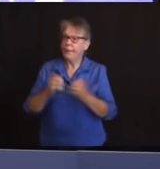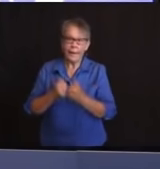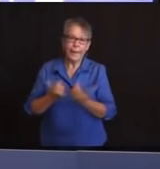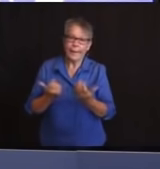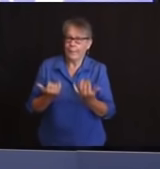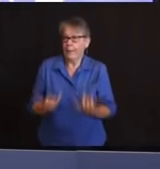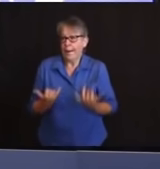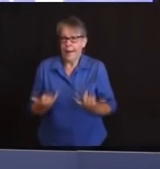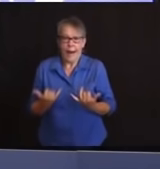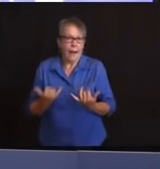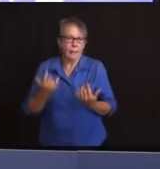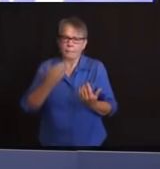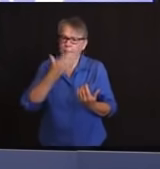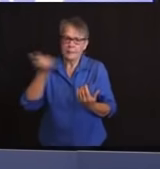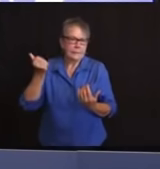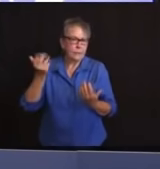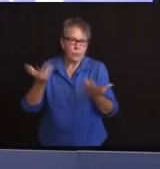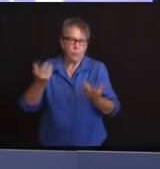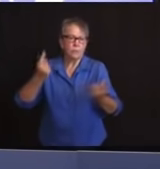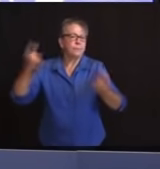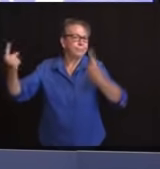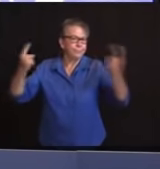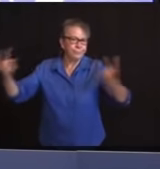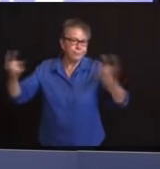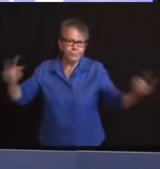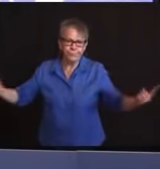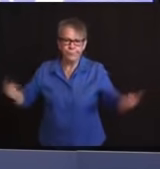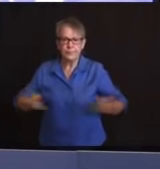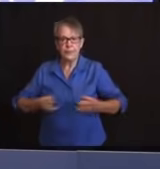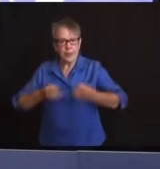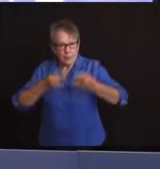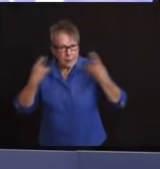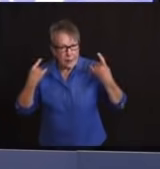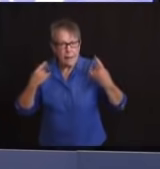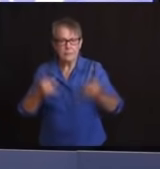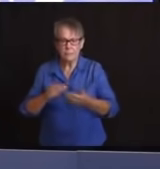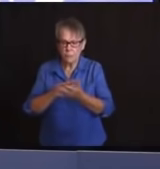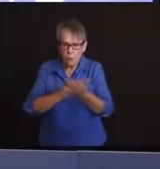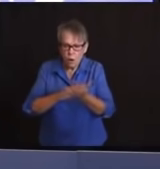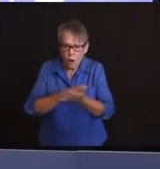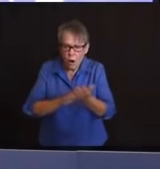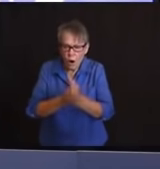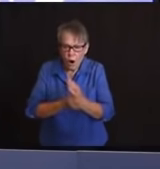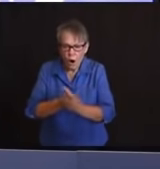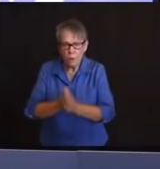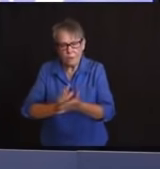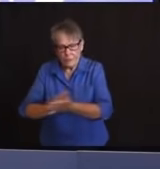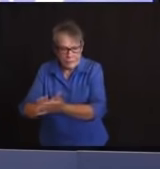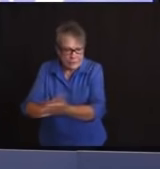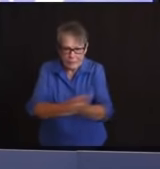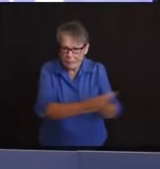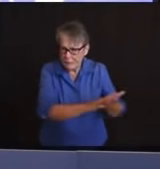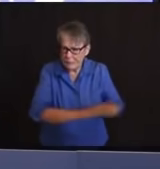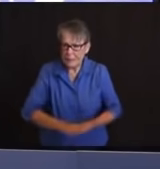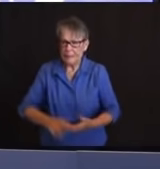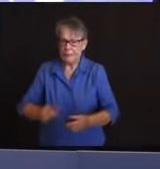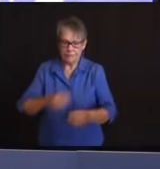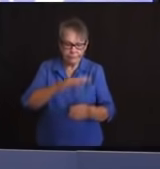hands frequently for at least 20 seconds, and use hand sanitizer with at least 60%